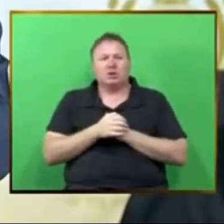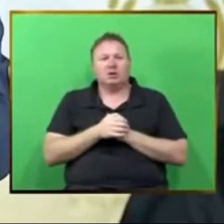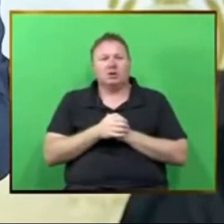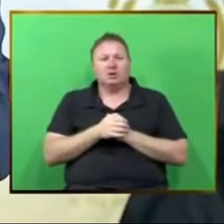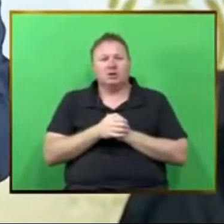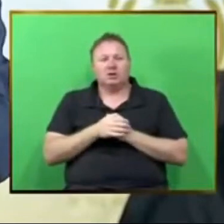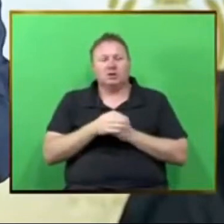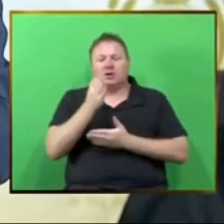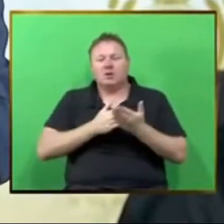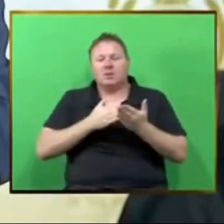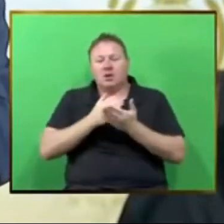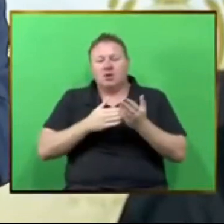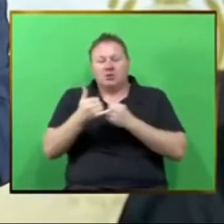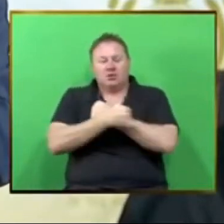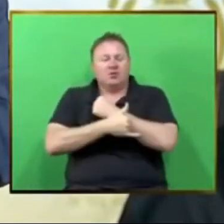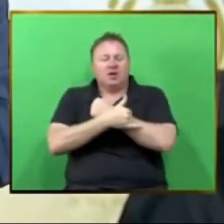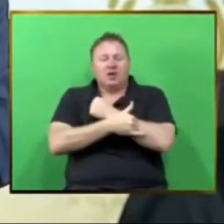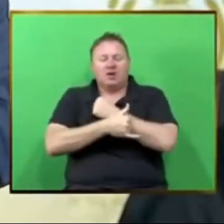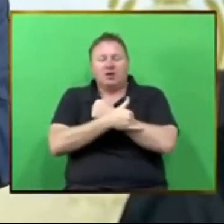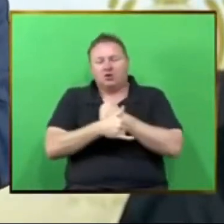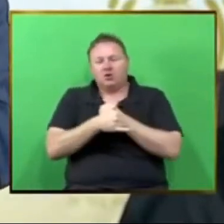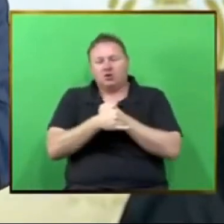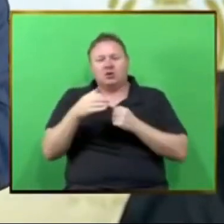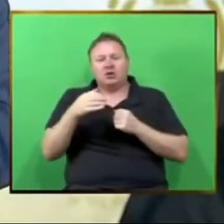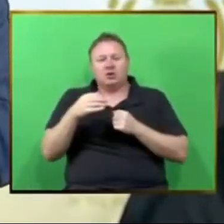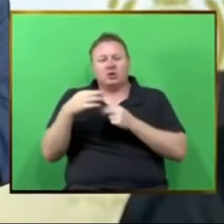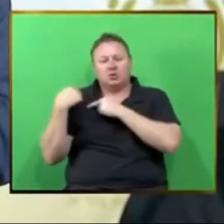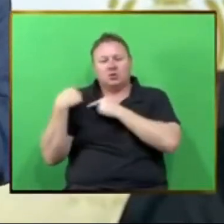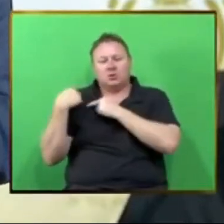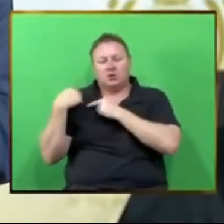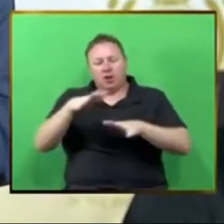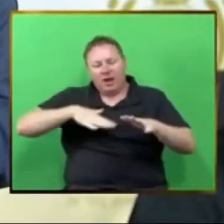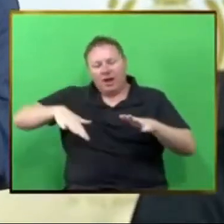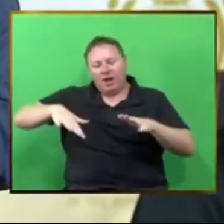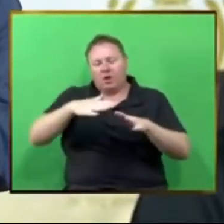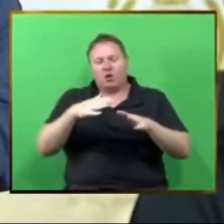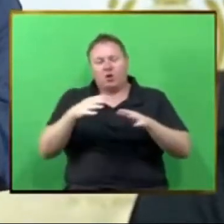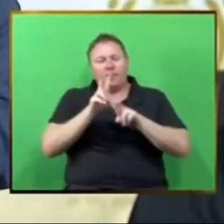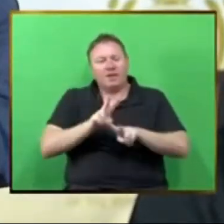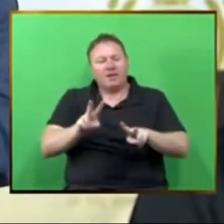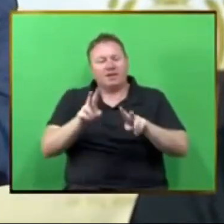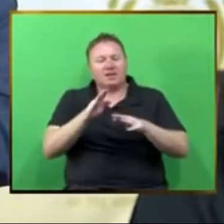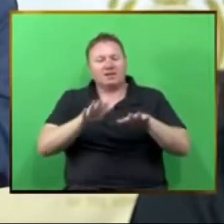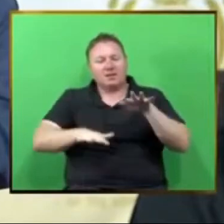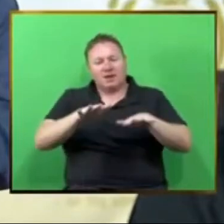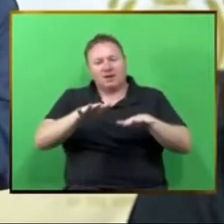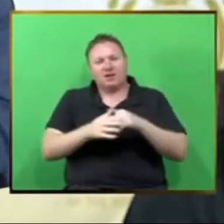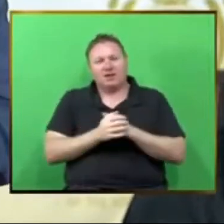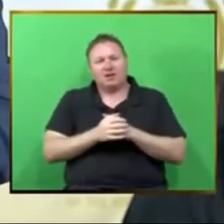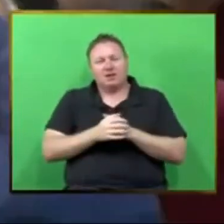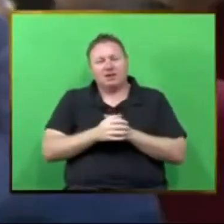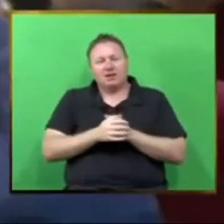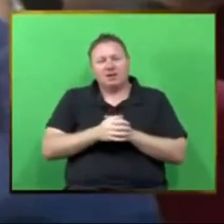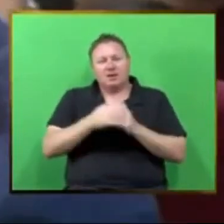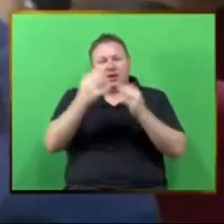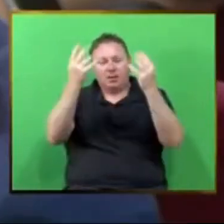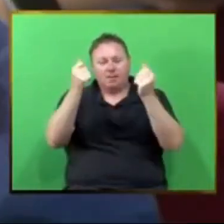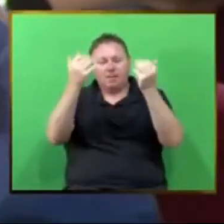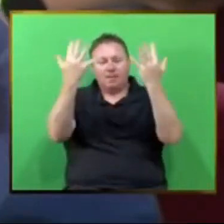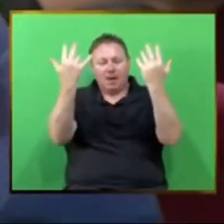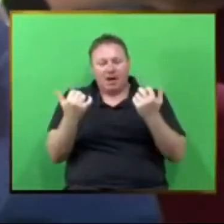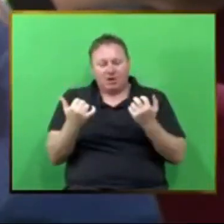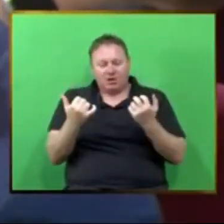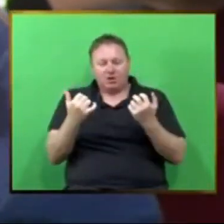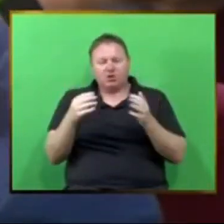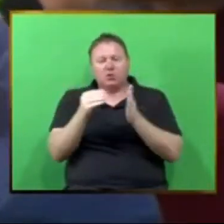And as part of the country's responsibility to promote regional peace and stability, this budget will also allocate funding for the deployment of